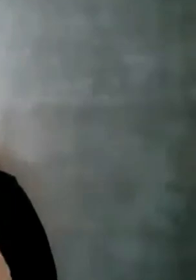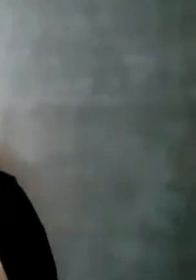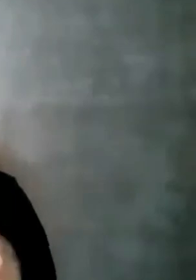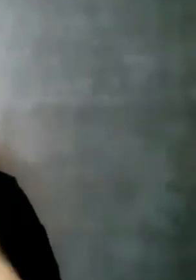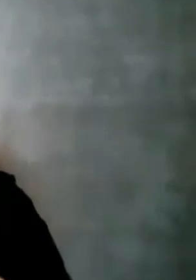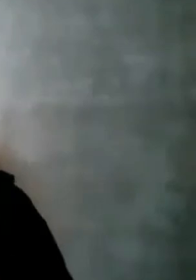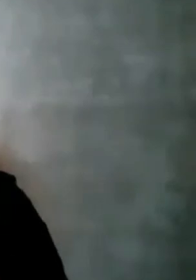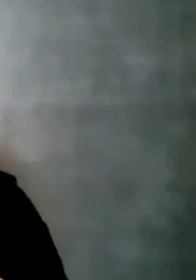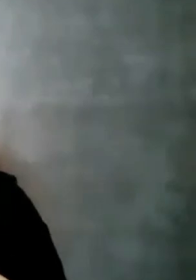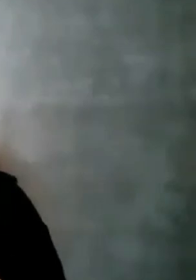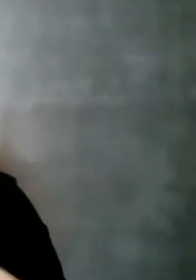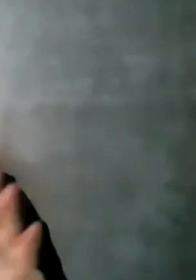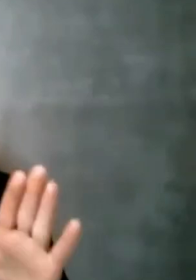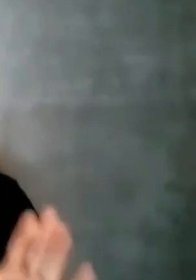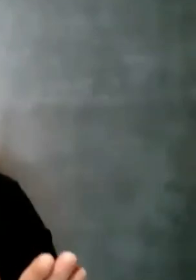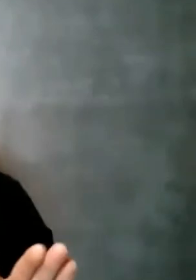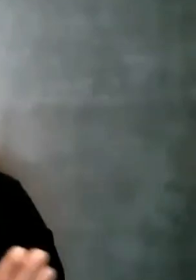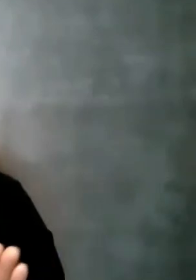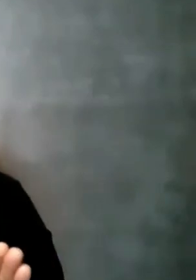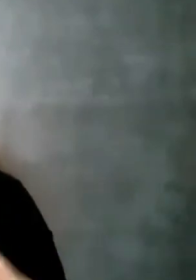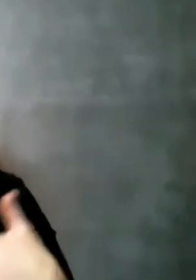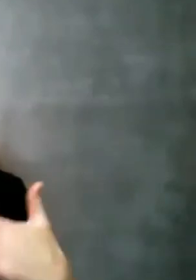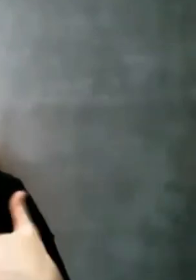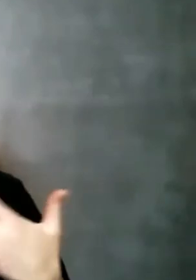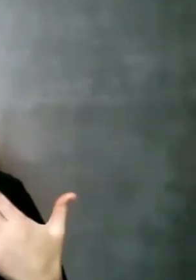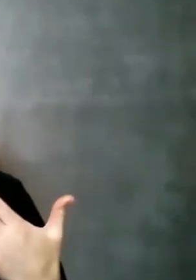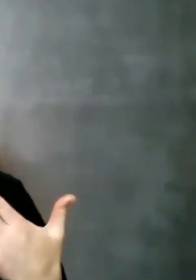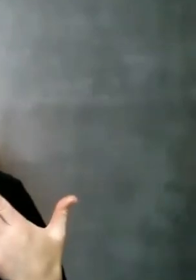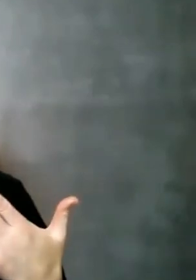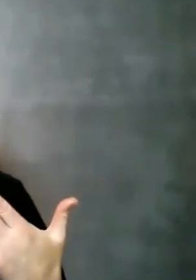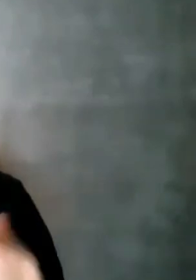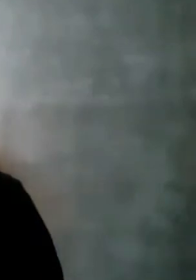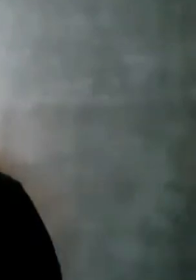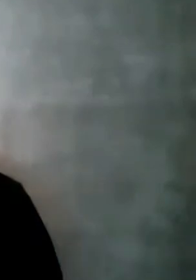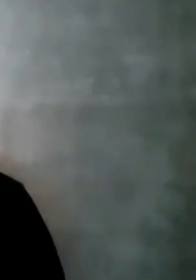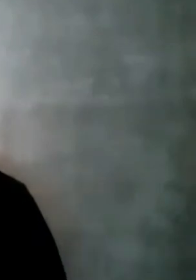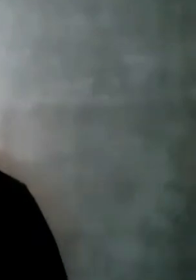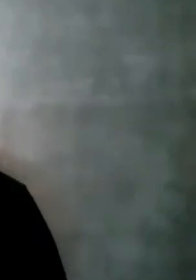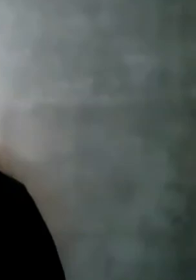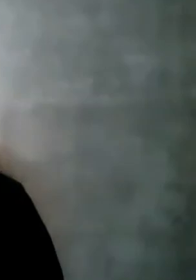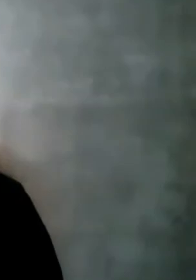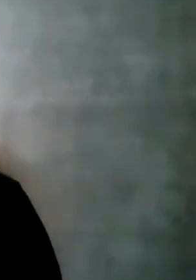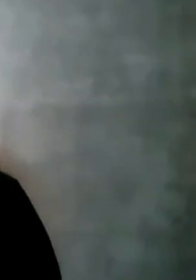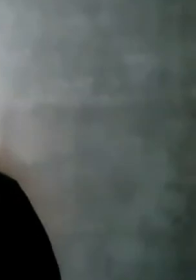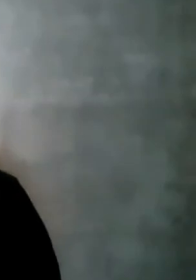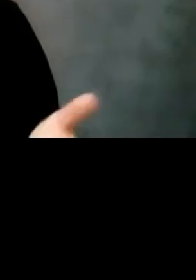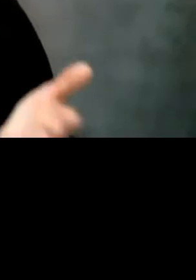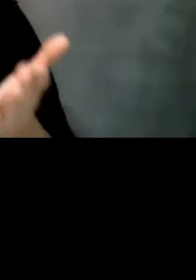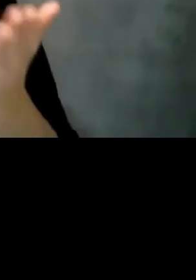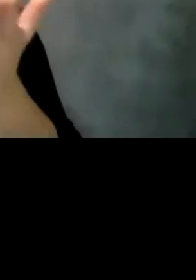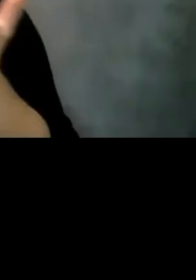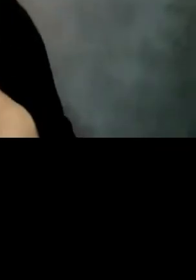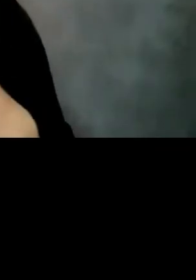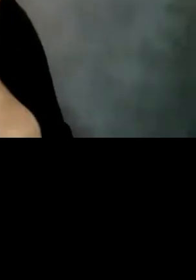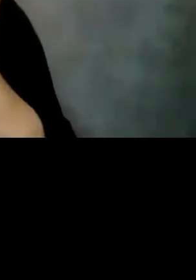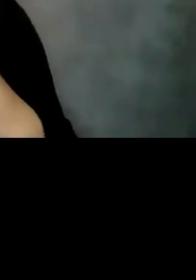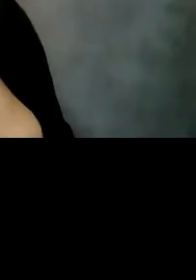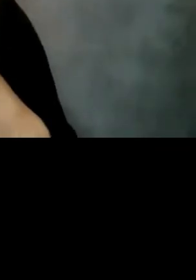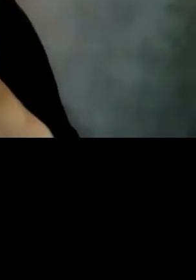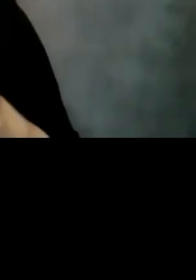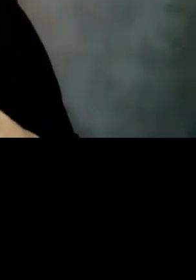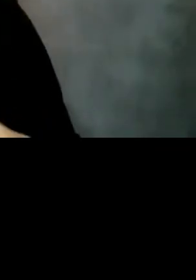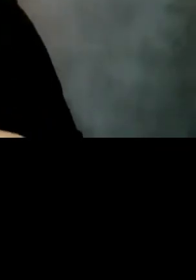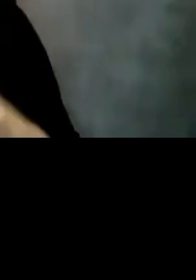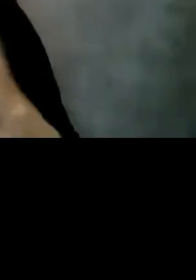just, and I'm so glad for thank our faculty and to give them a sort of a big hand